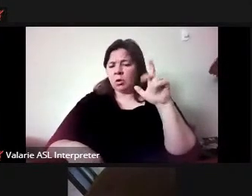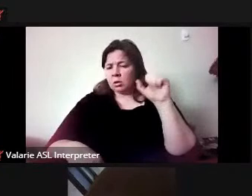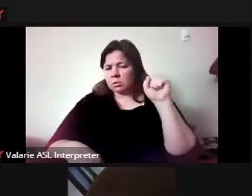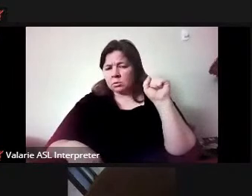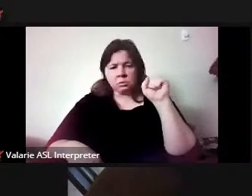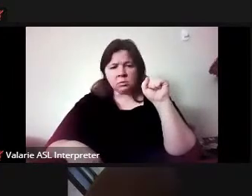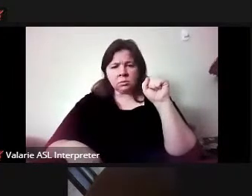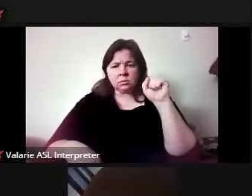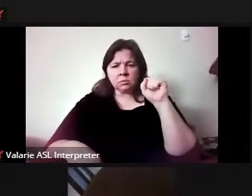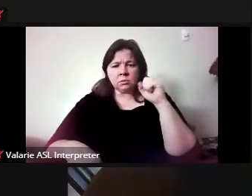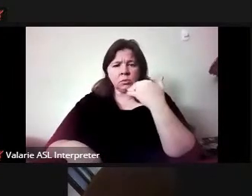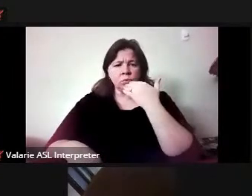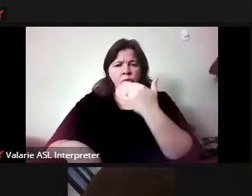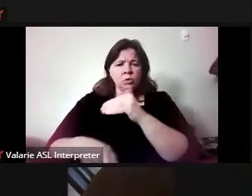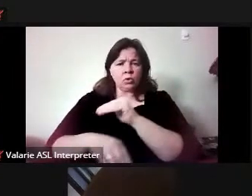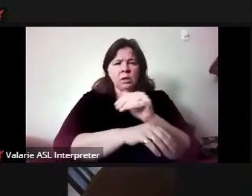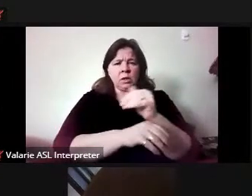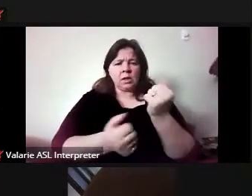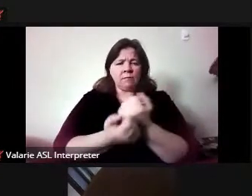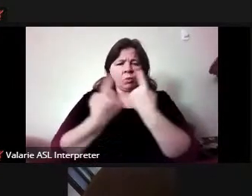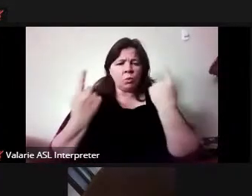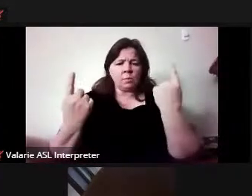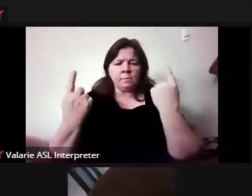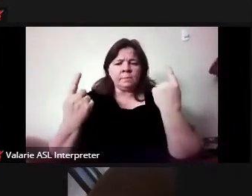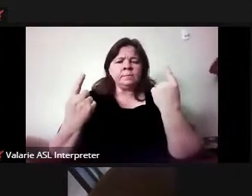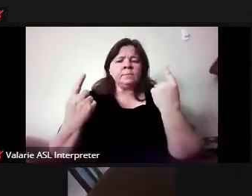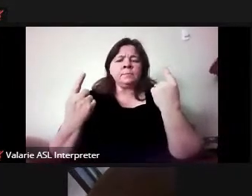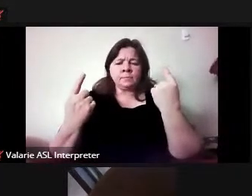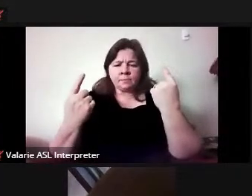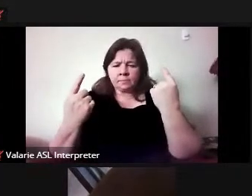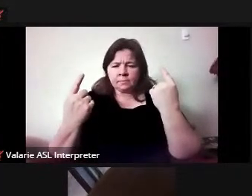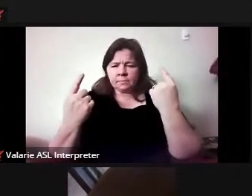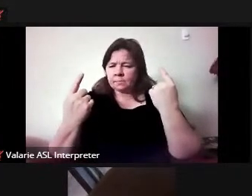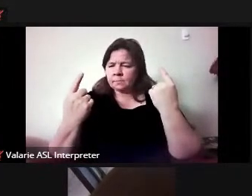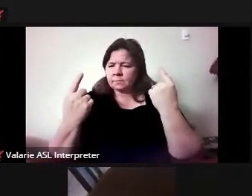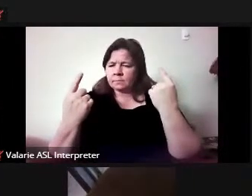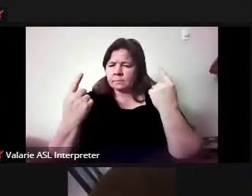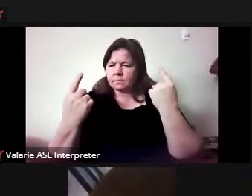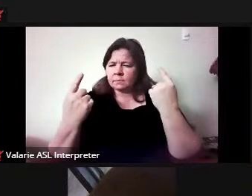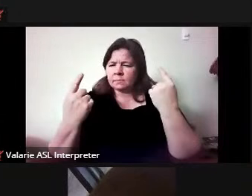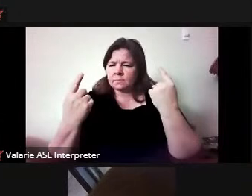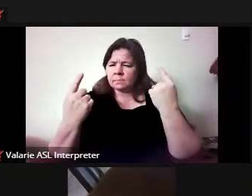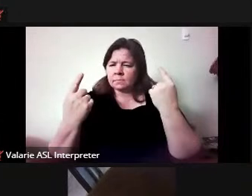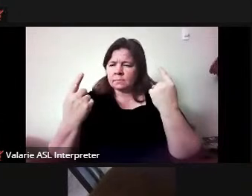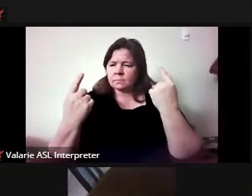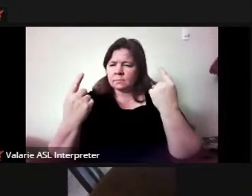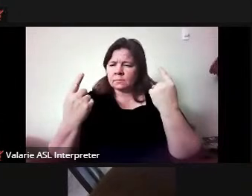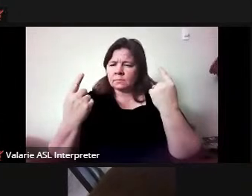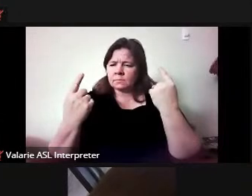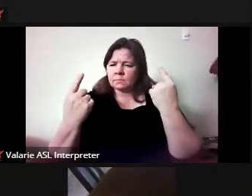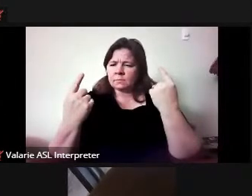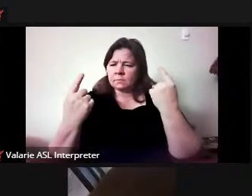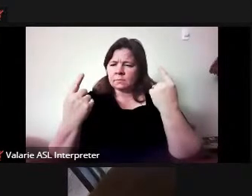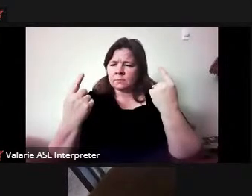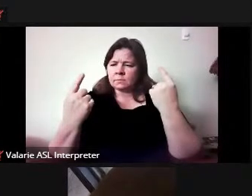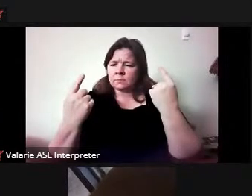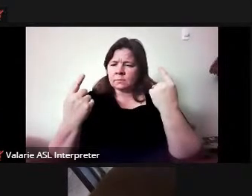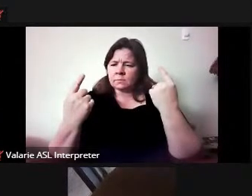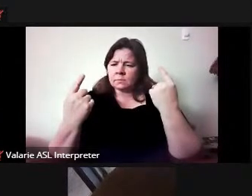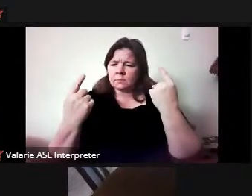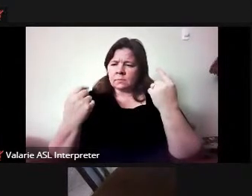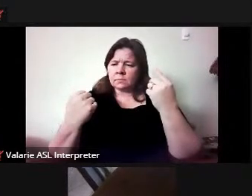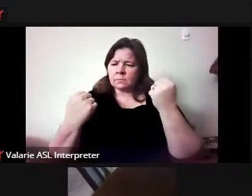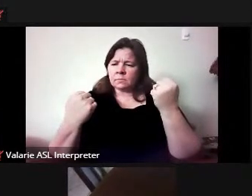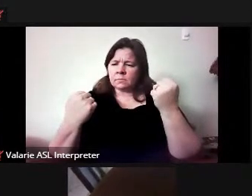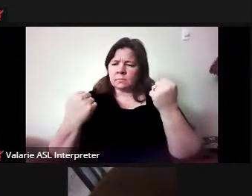Yeah, good evening, everybody. Evening. Yeah, can you hear me? Turn your video on when you speak to us. Sorry.